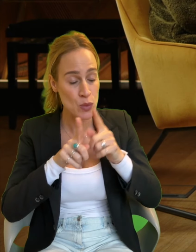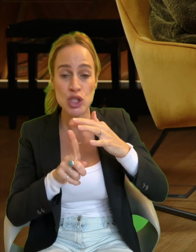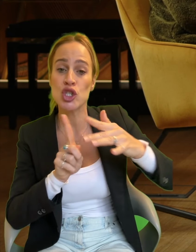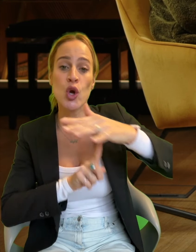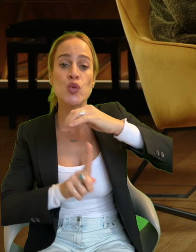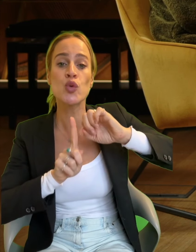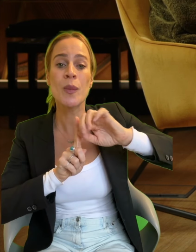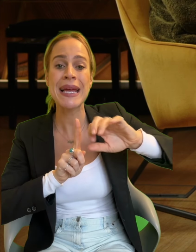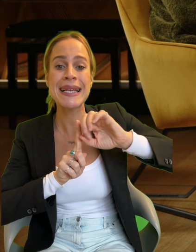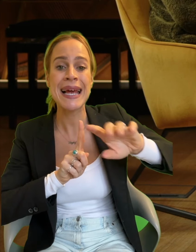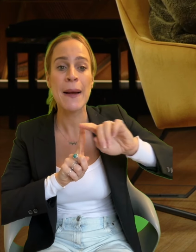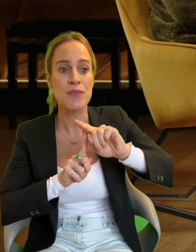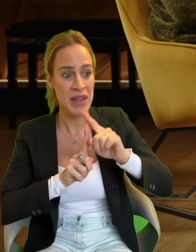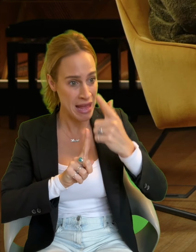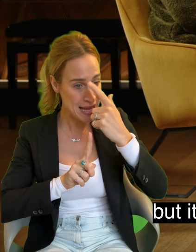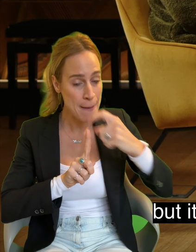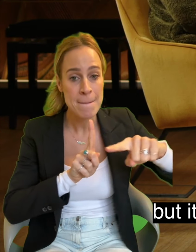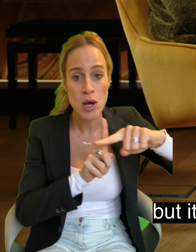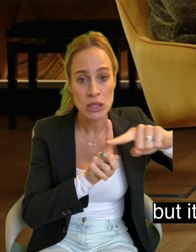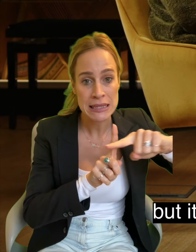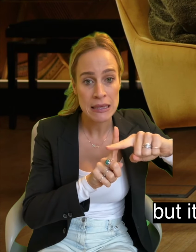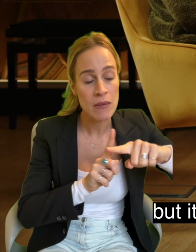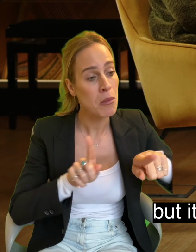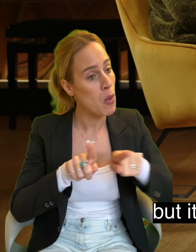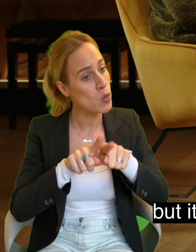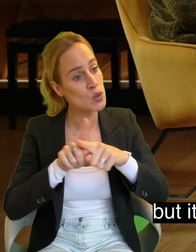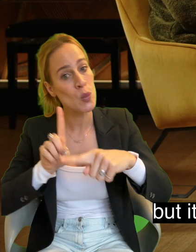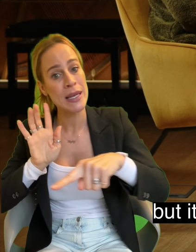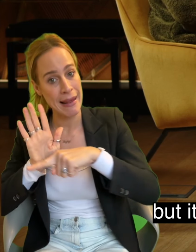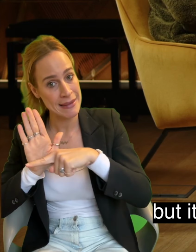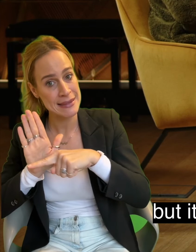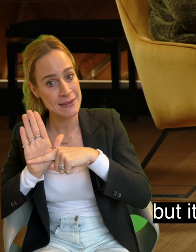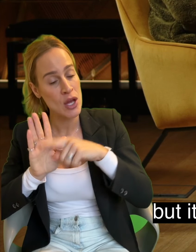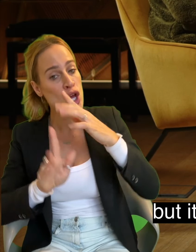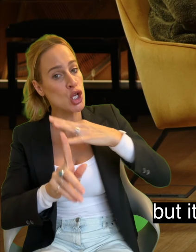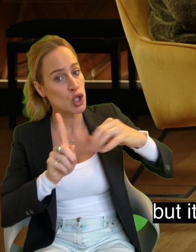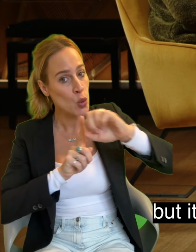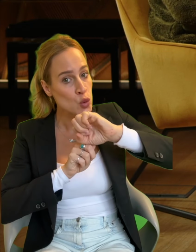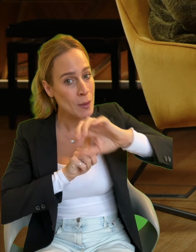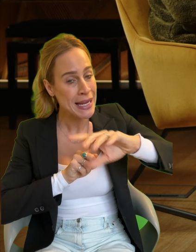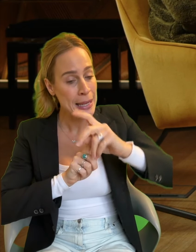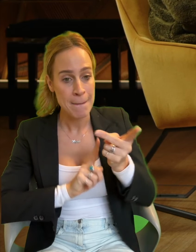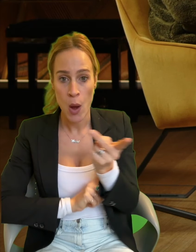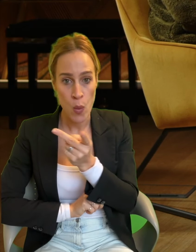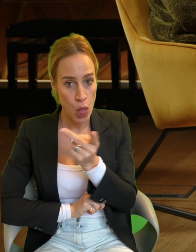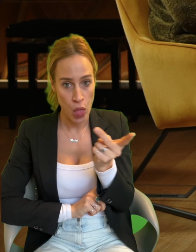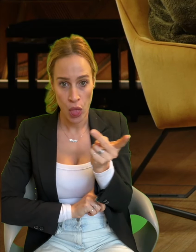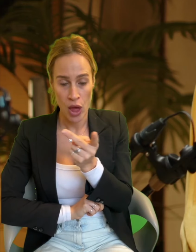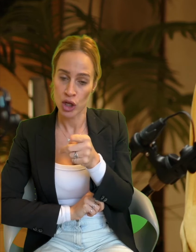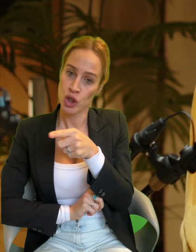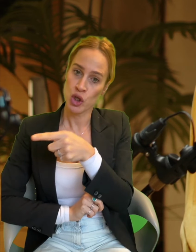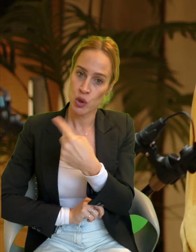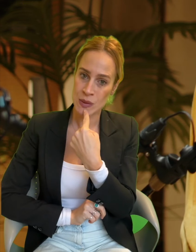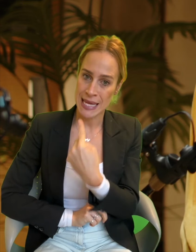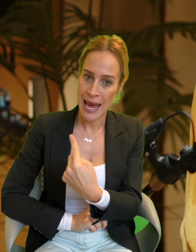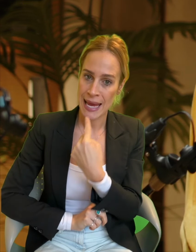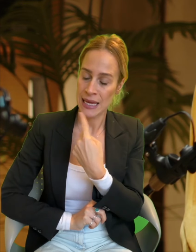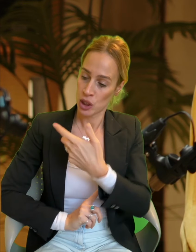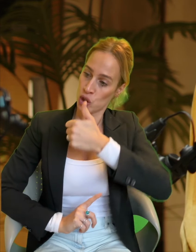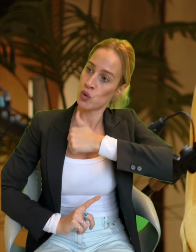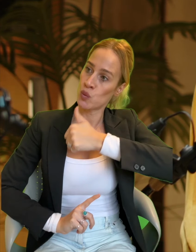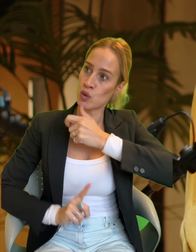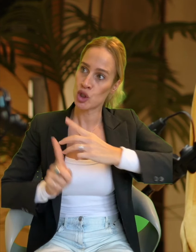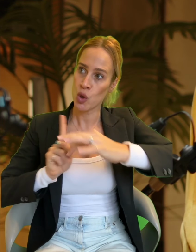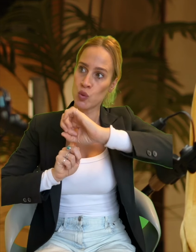can do so incredible things, but it can also bring it down, and it can also be a really bad thing. So what you're saying is, I've used social